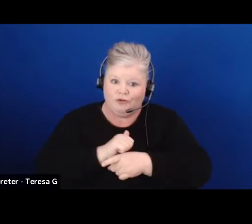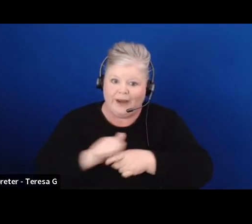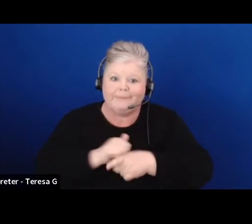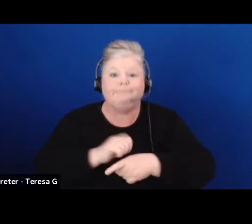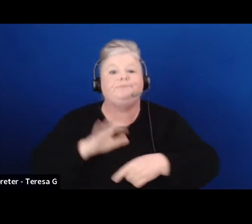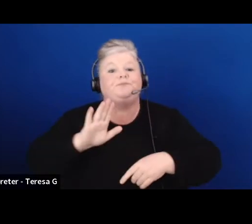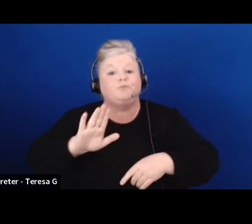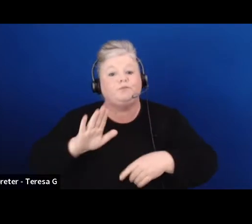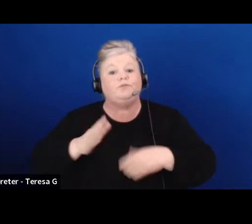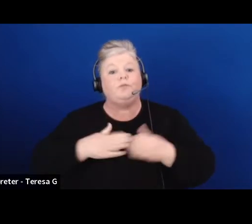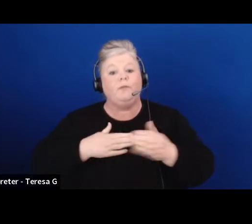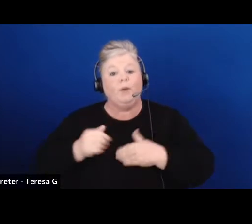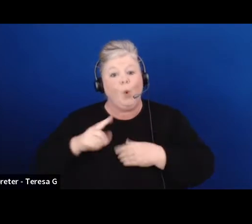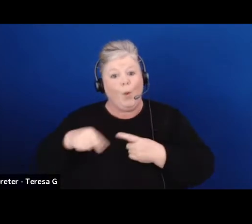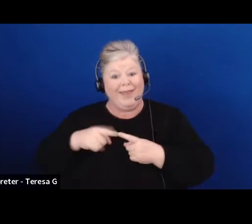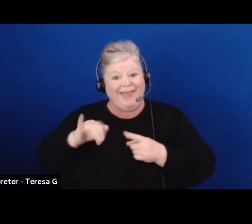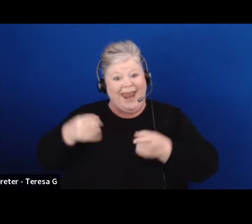Tyrone,